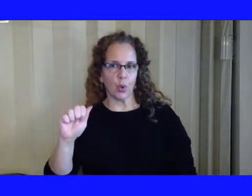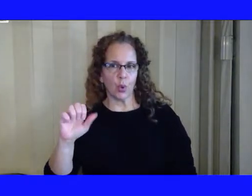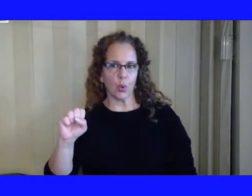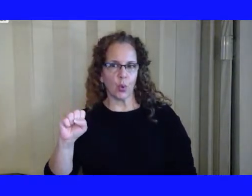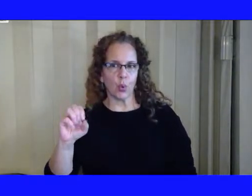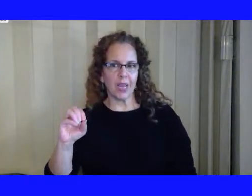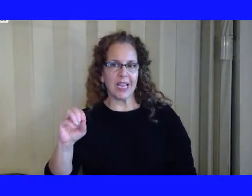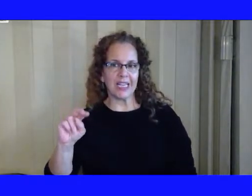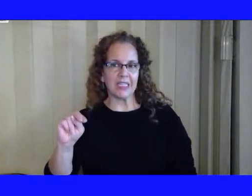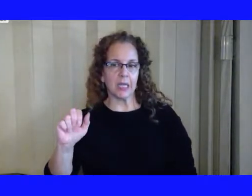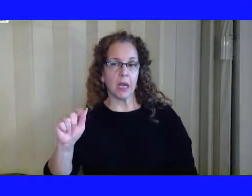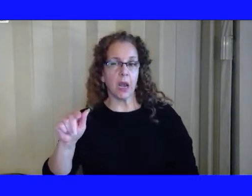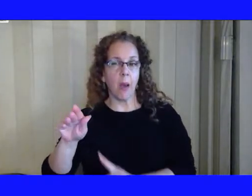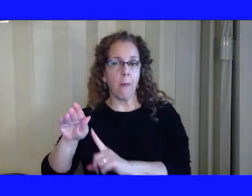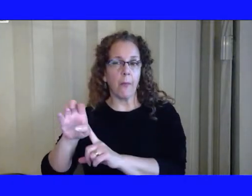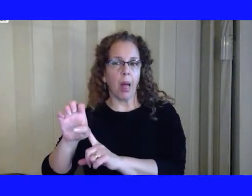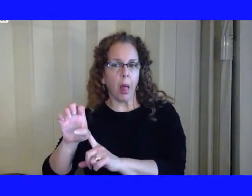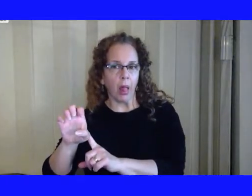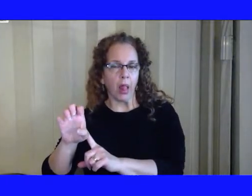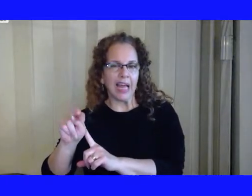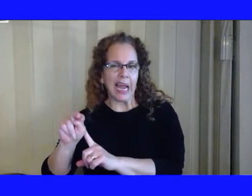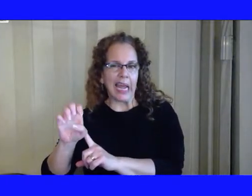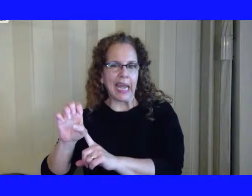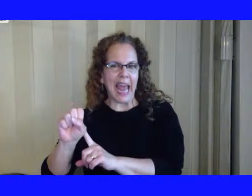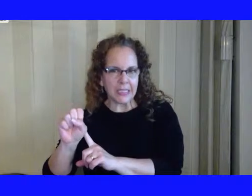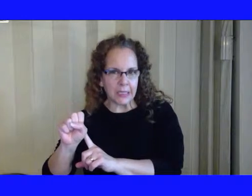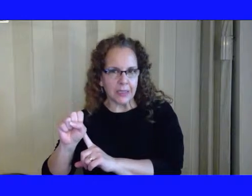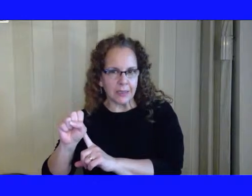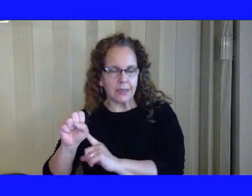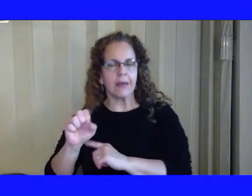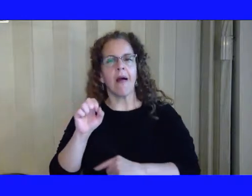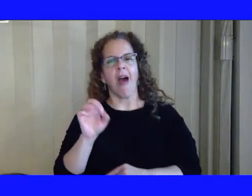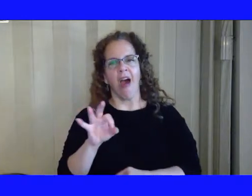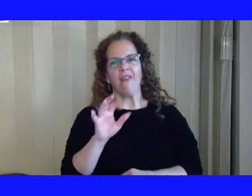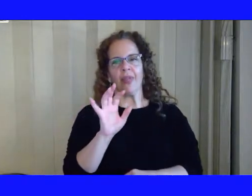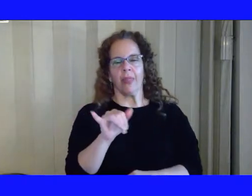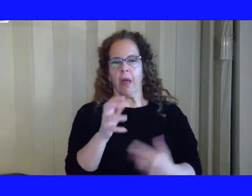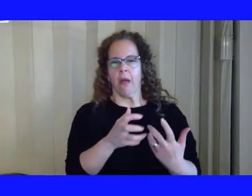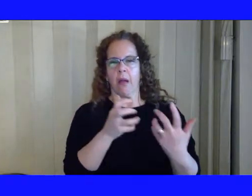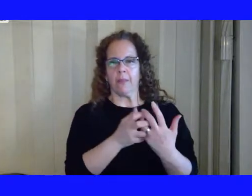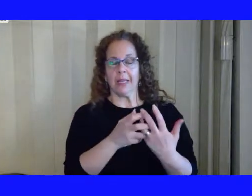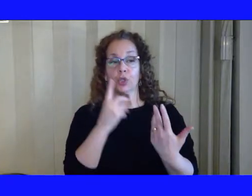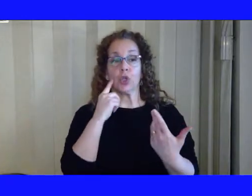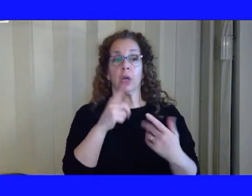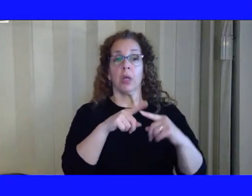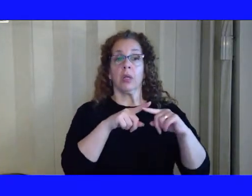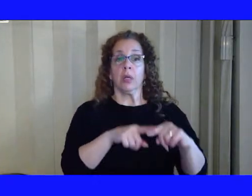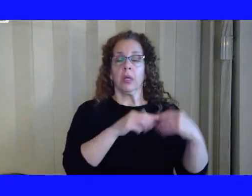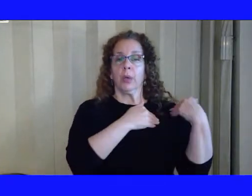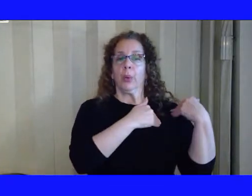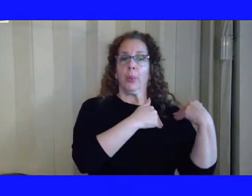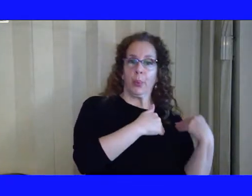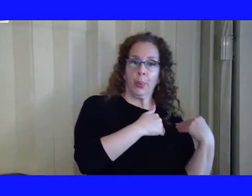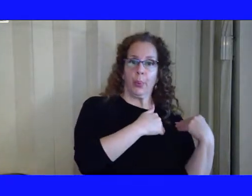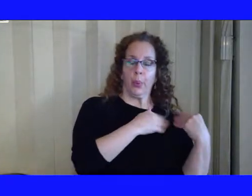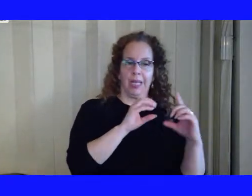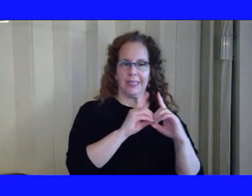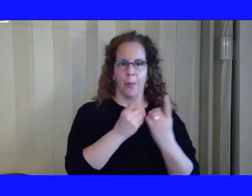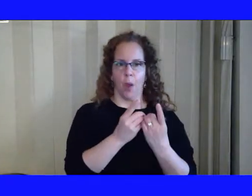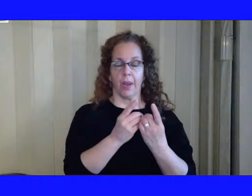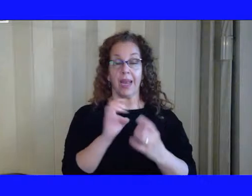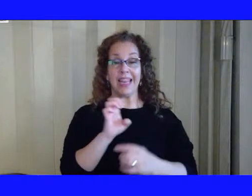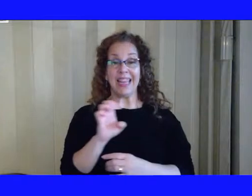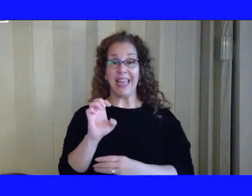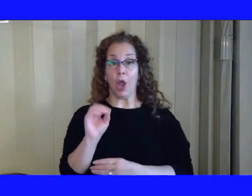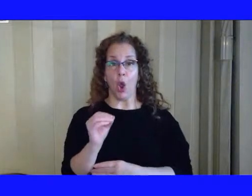of the process. And I think in 2020, it was the sheer volume that actually affected